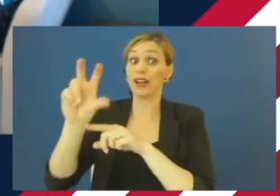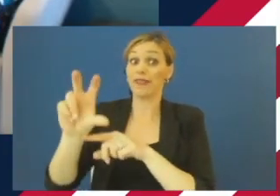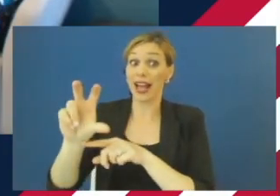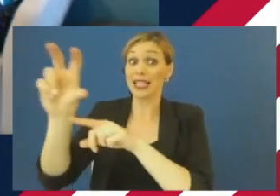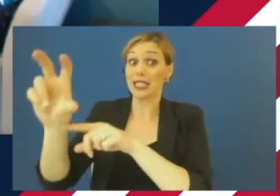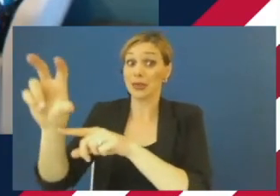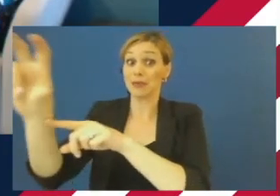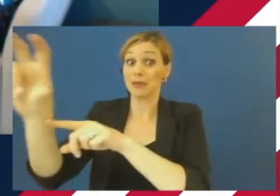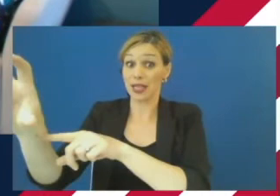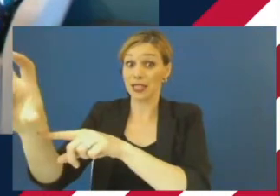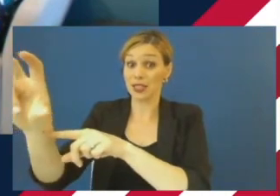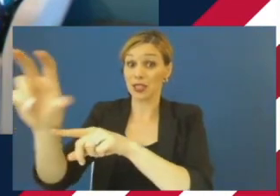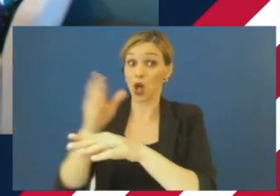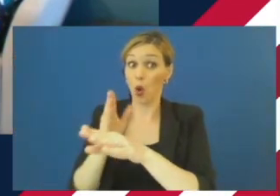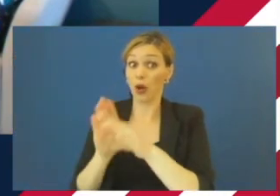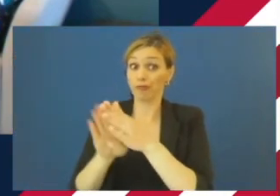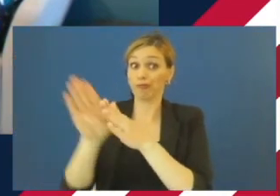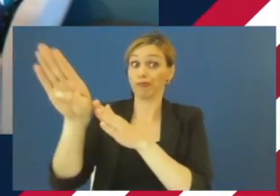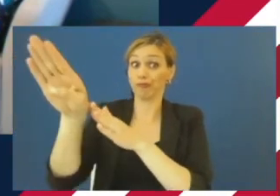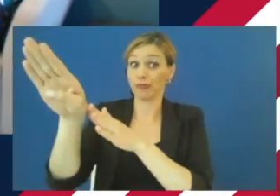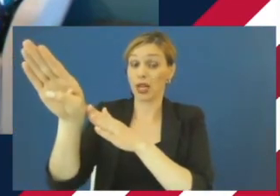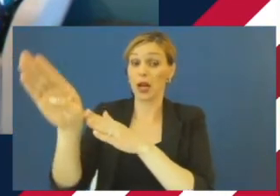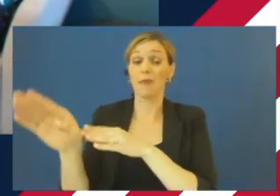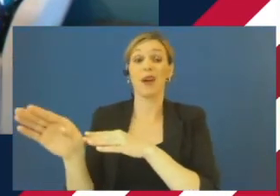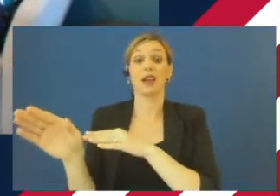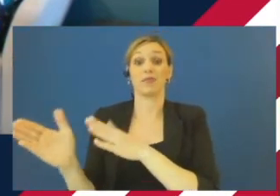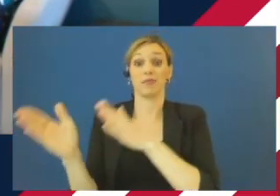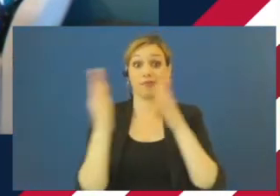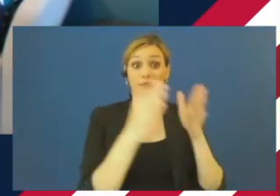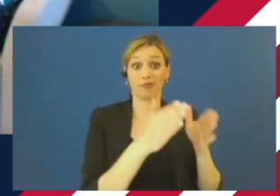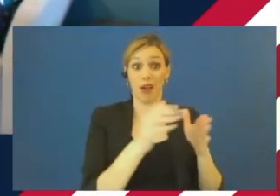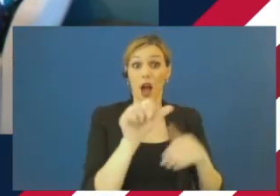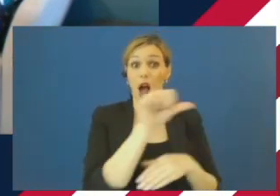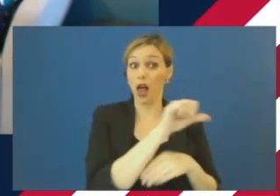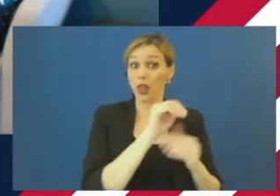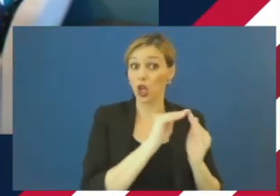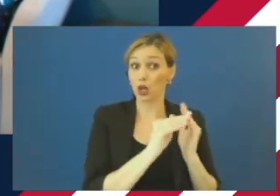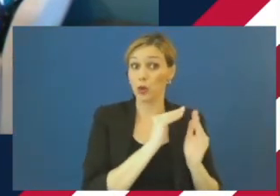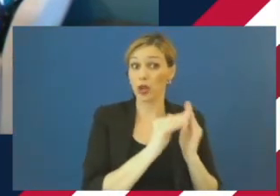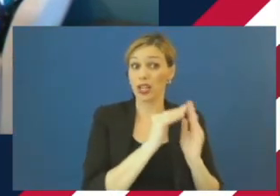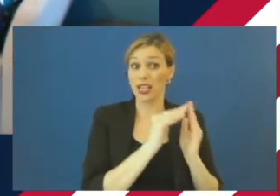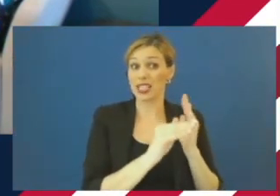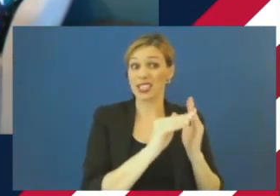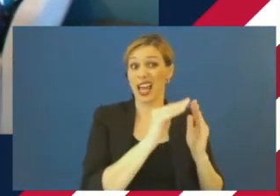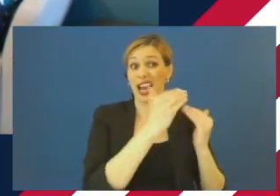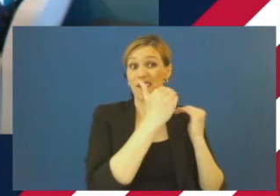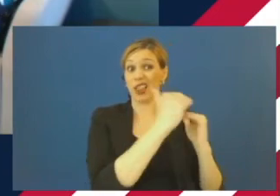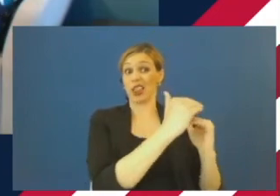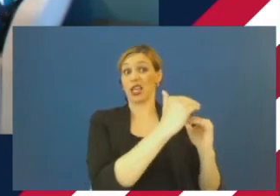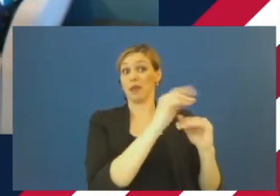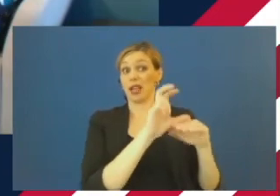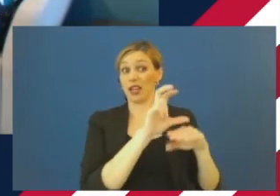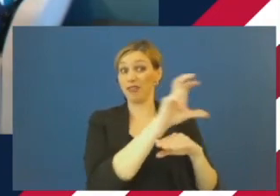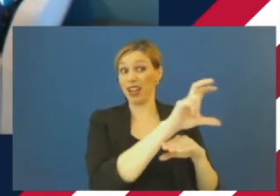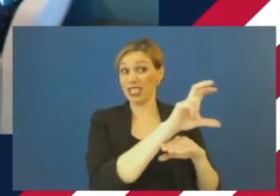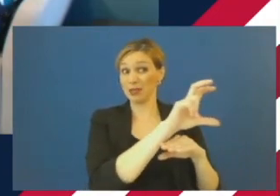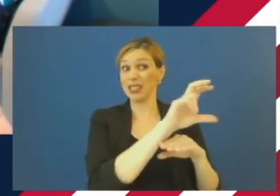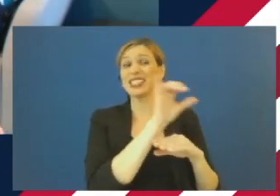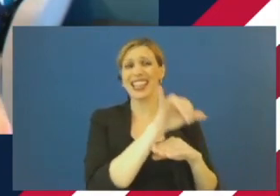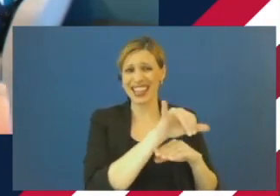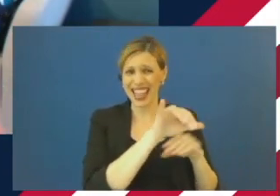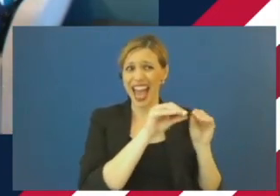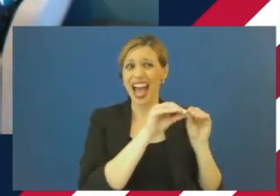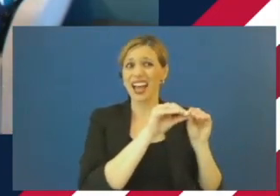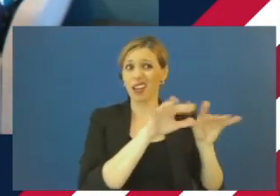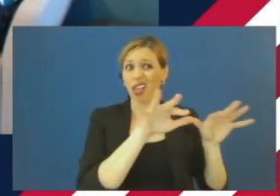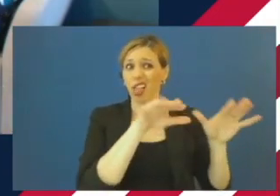Likewise, communities that are deprived of investments, that has a ripple effect too, And those communities get deprived of